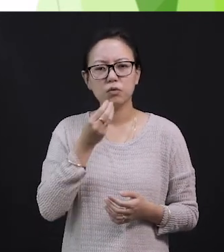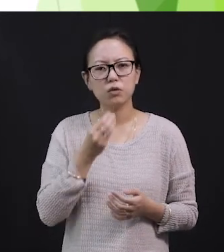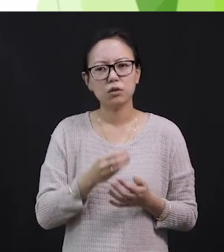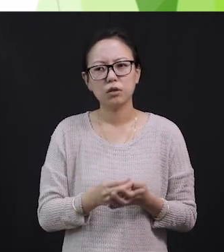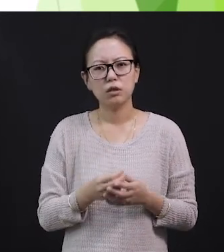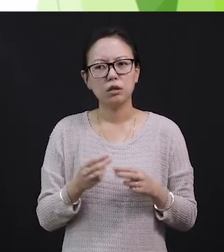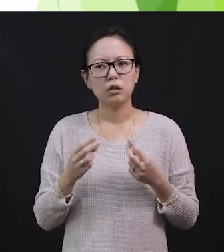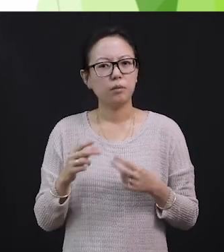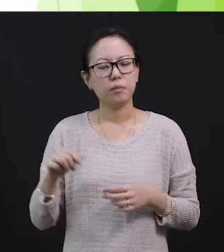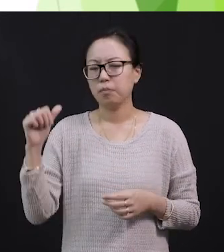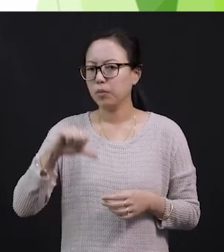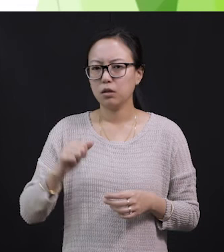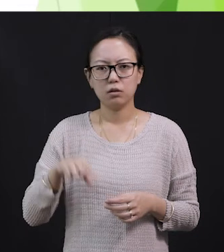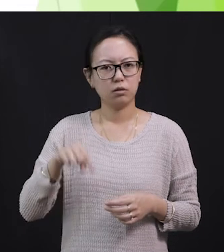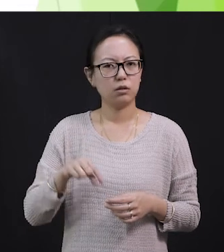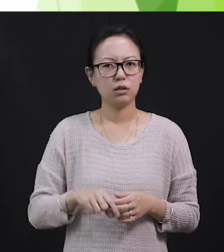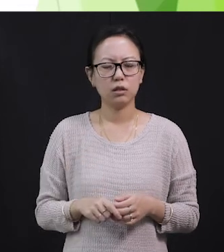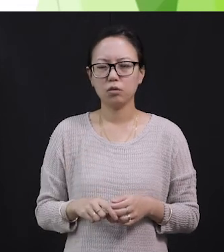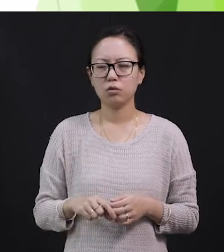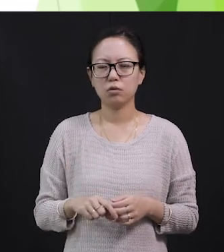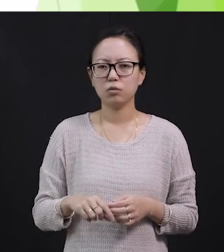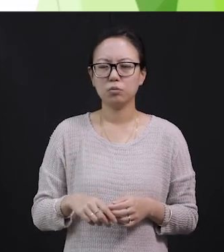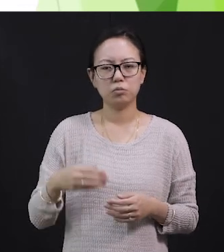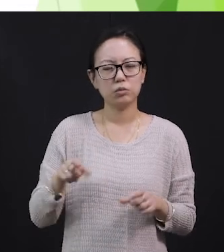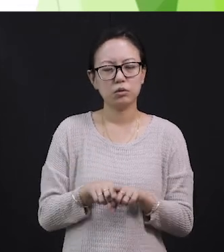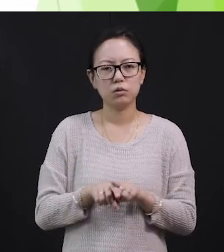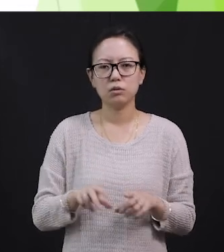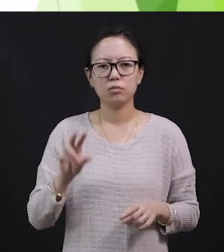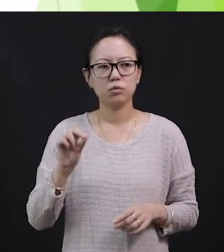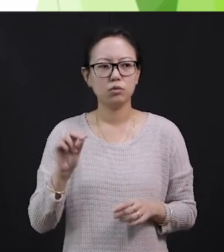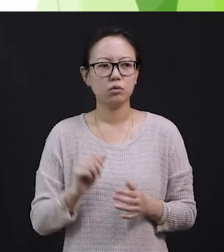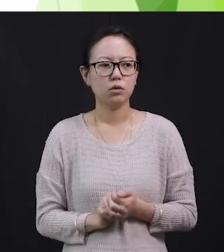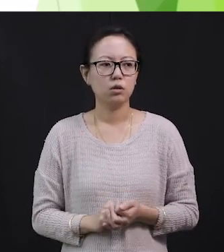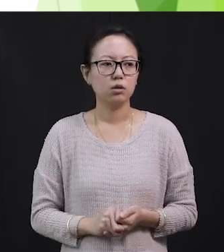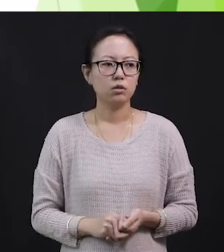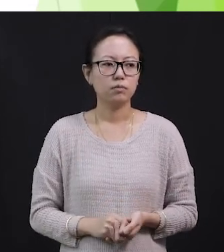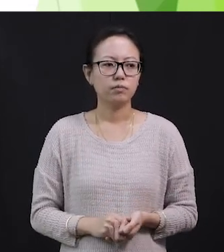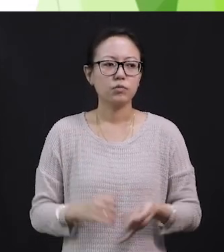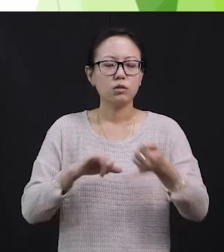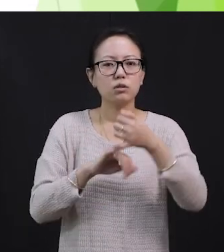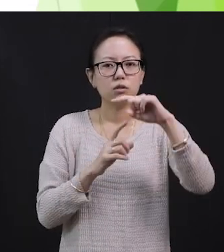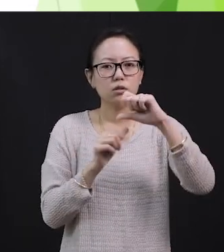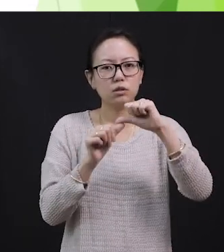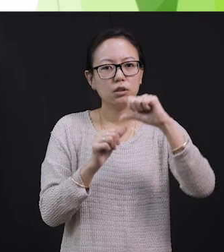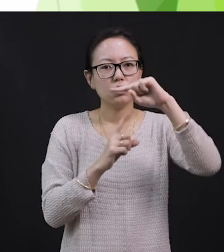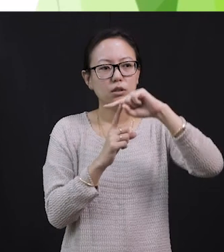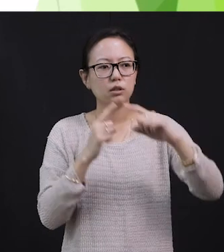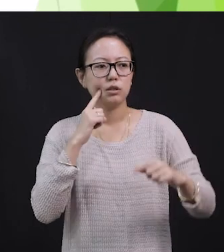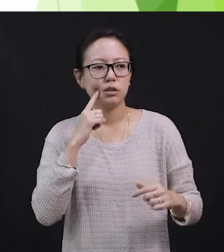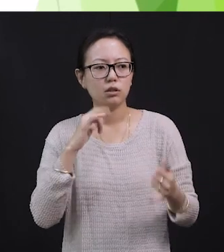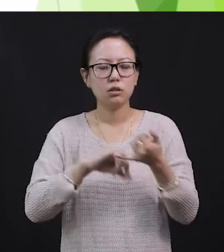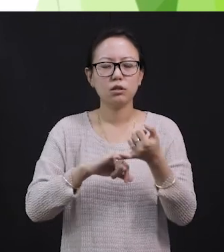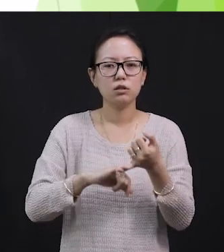a very bad system that we had in the Hindu religion. Sati system, that was the first slide